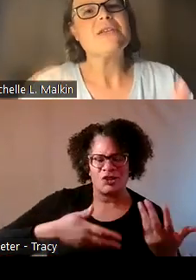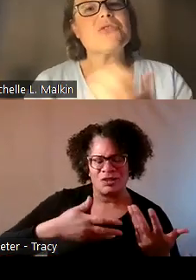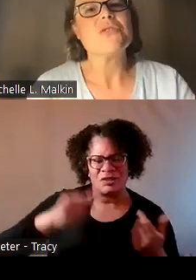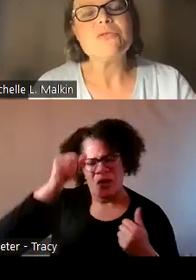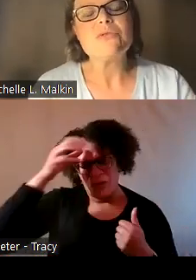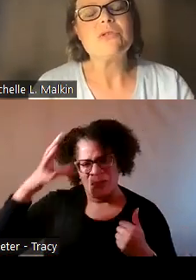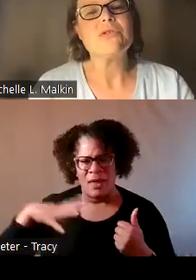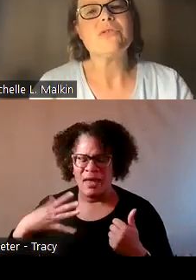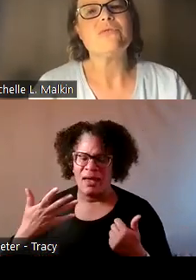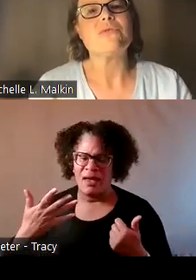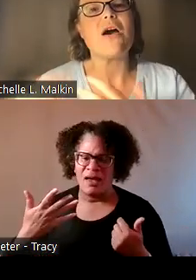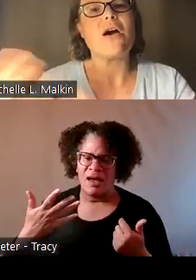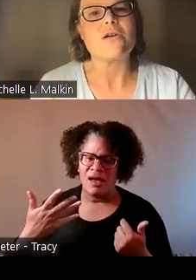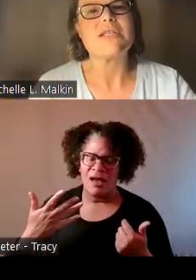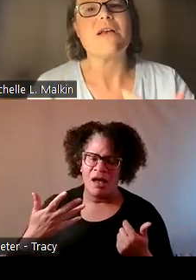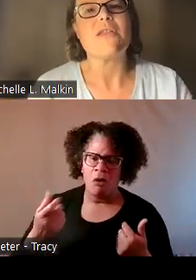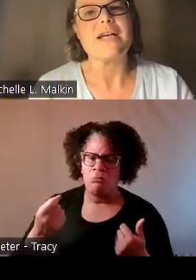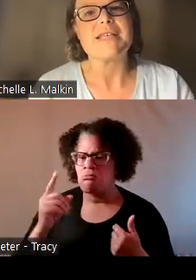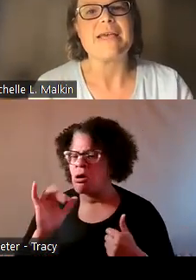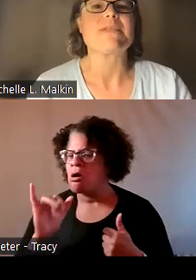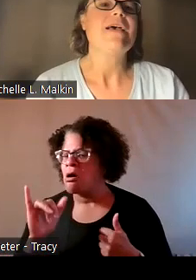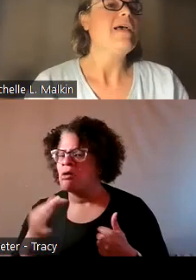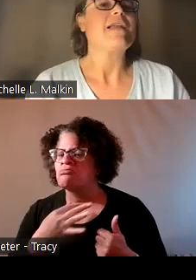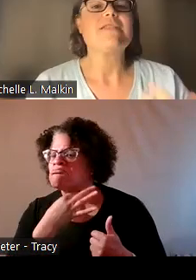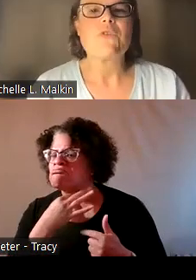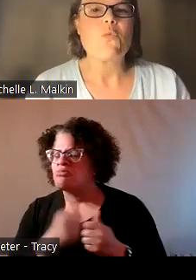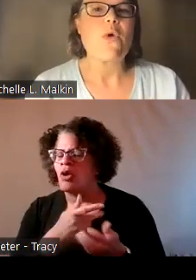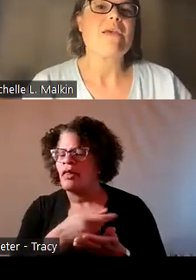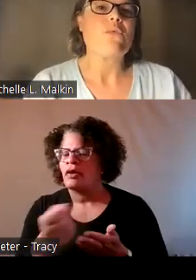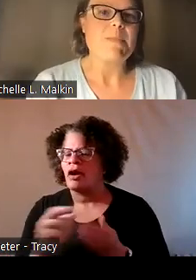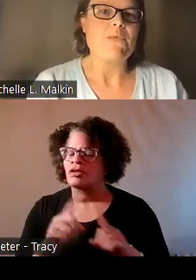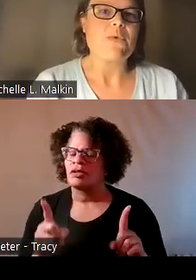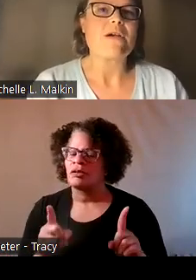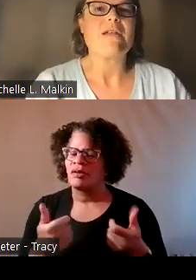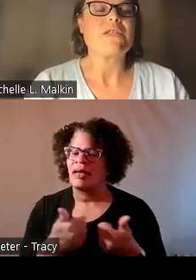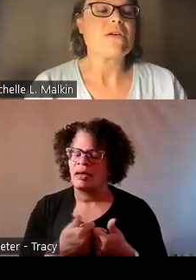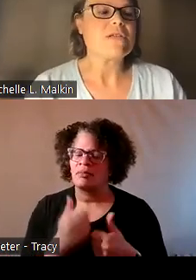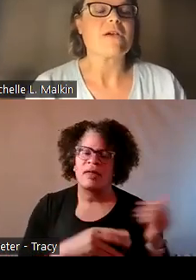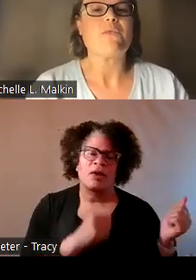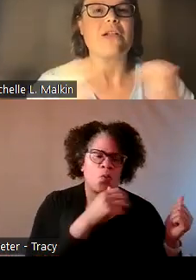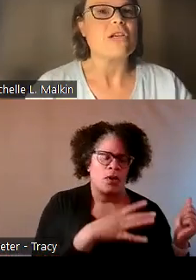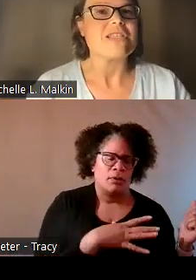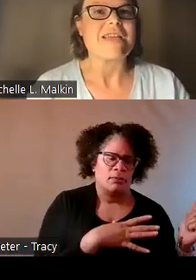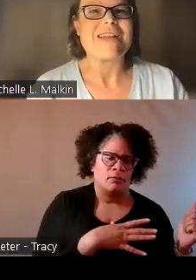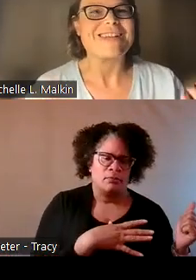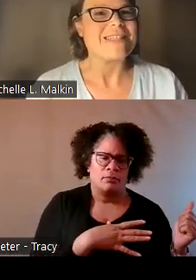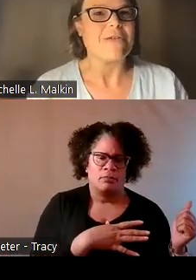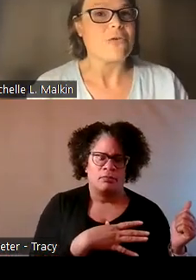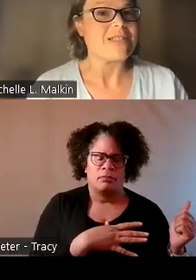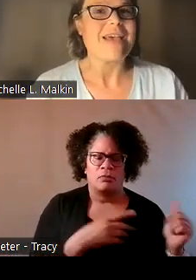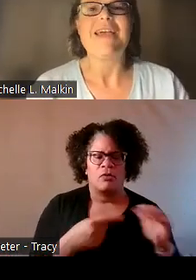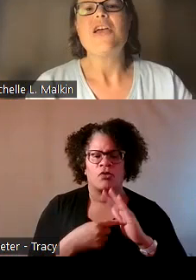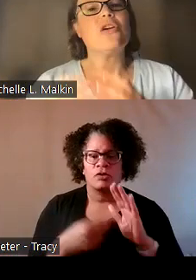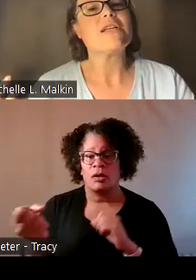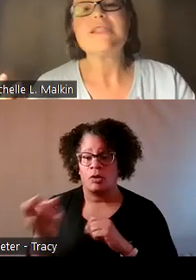being introduced to cards and other kinds of games in a different way that women were. And if you start to look at what it looks like on a casino